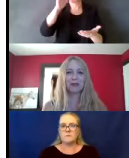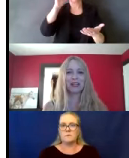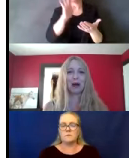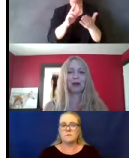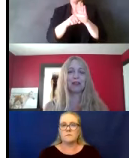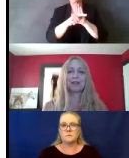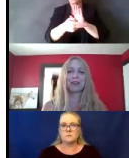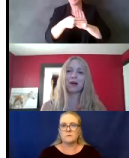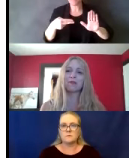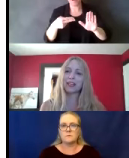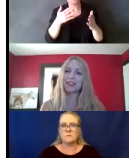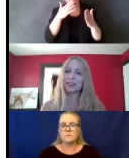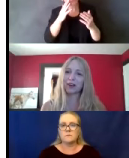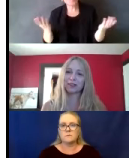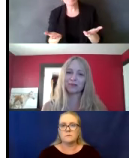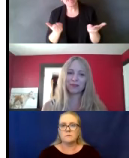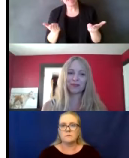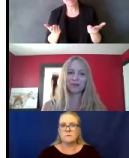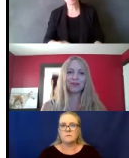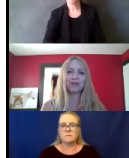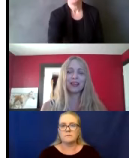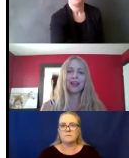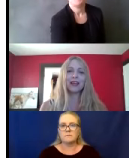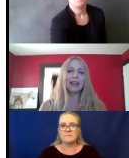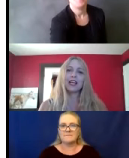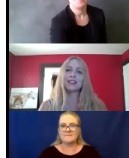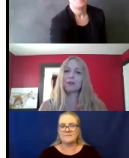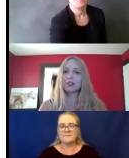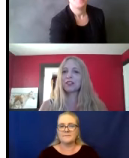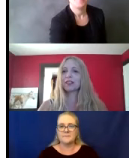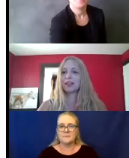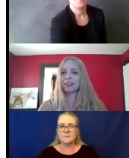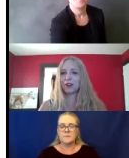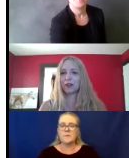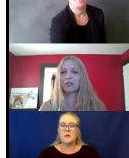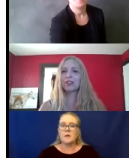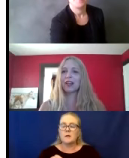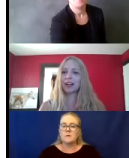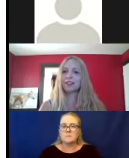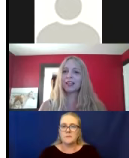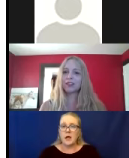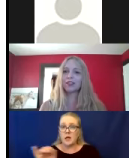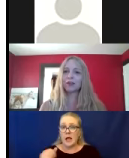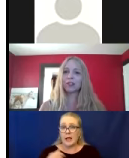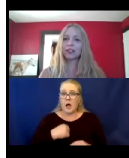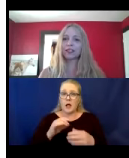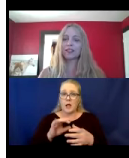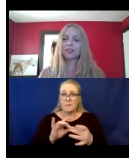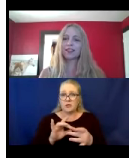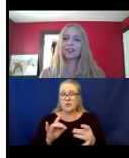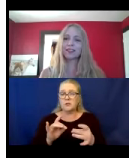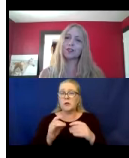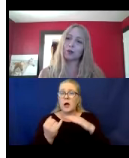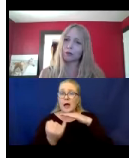for being part of that. Next slide, Carly. As I mentioned, and as Carly mentioned, the isolation and